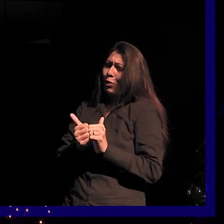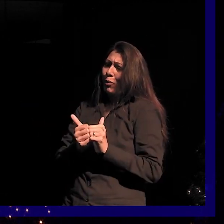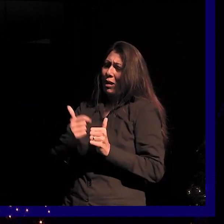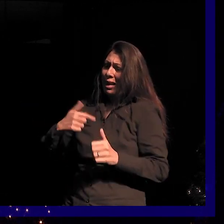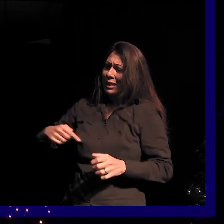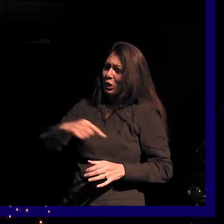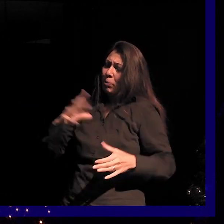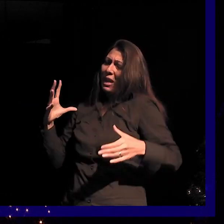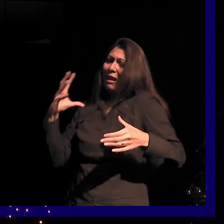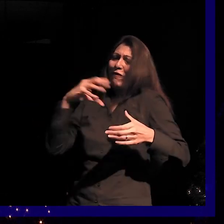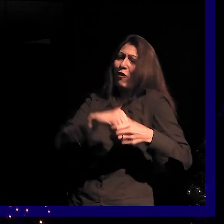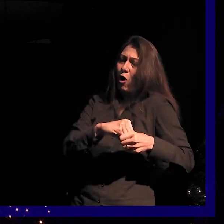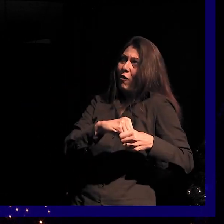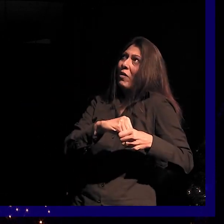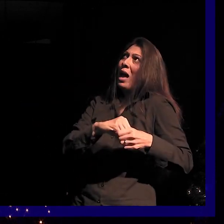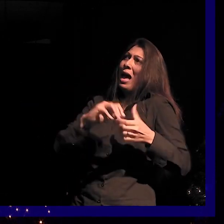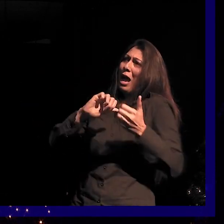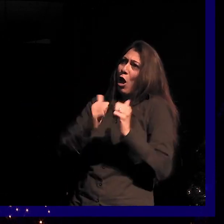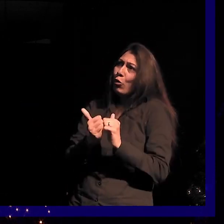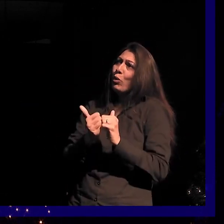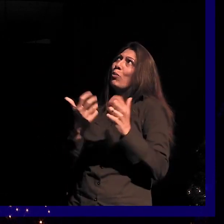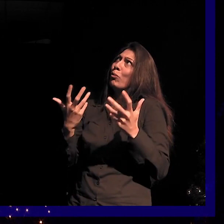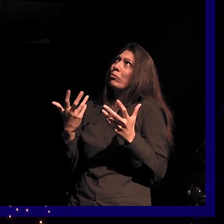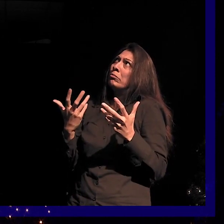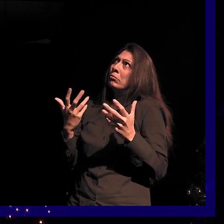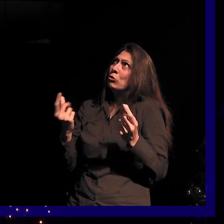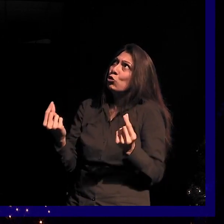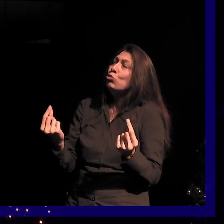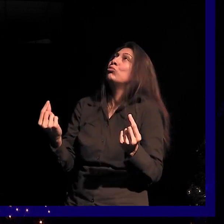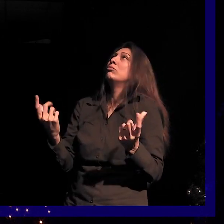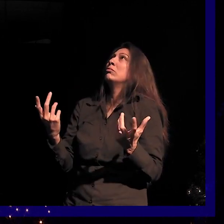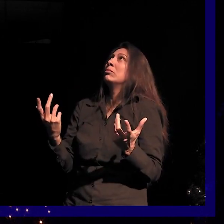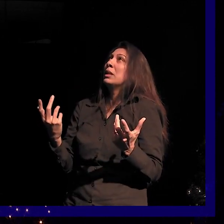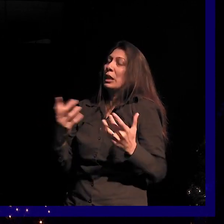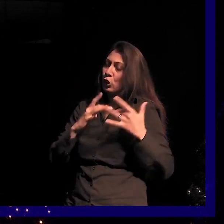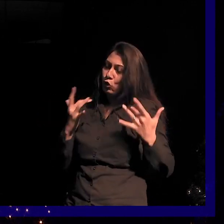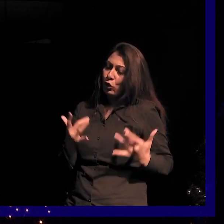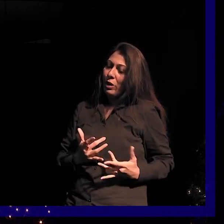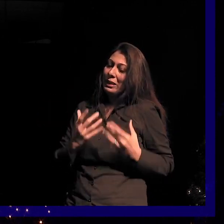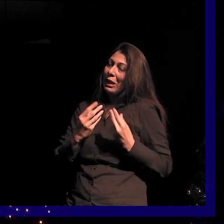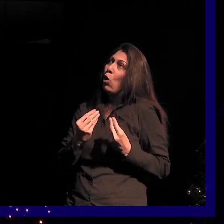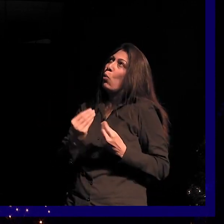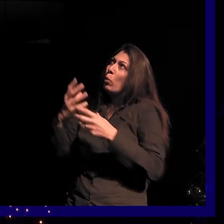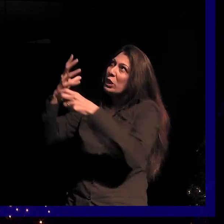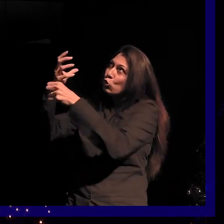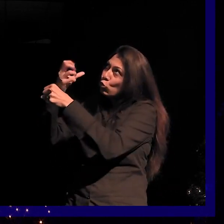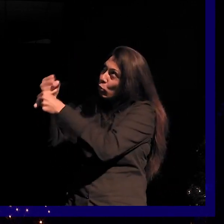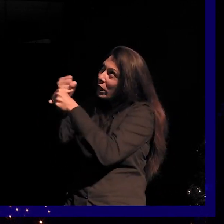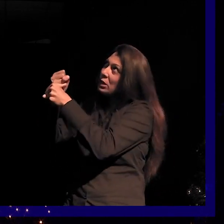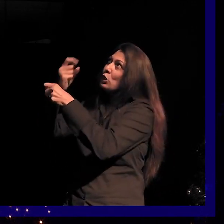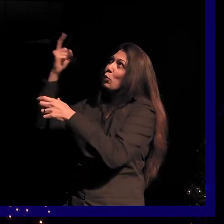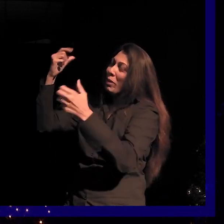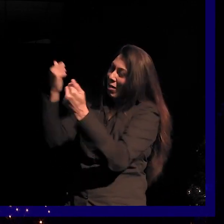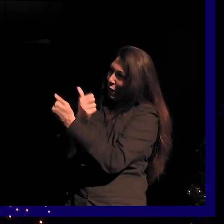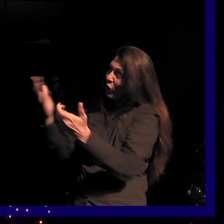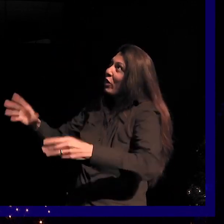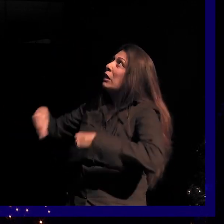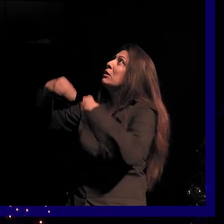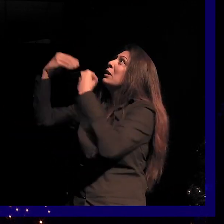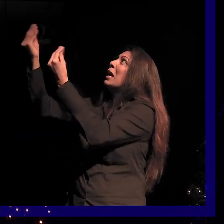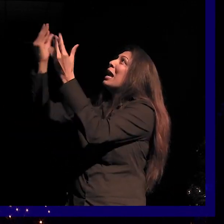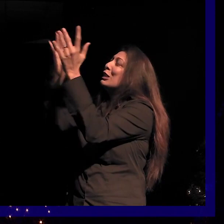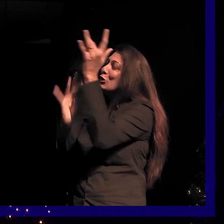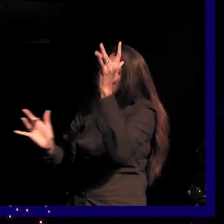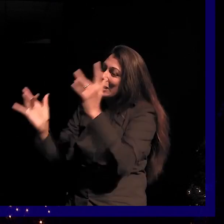that and how you want us to contribute into that from a generous heart. And we trust you with everything that you're going to do. It's